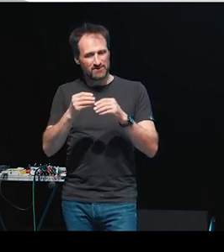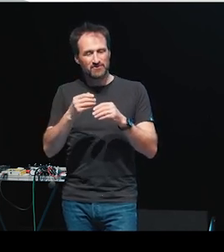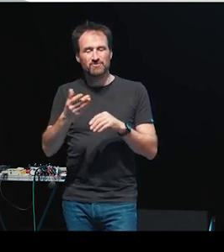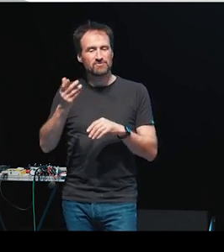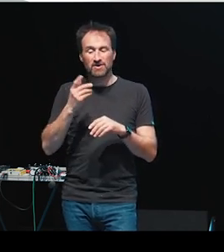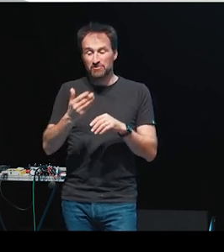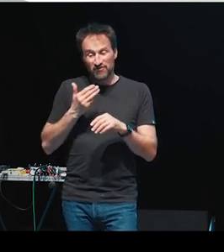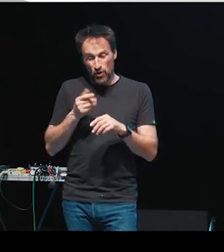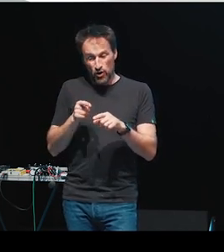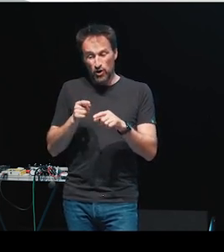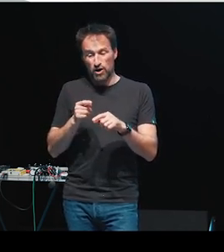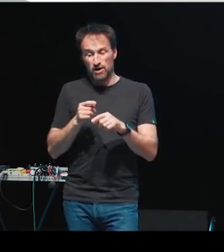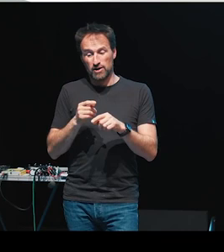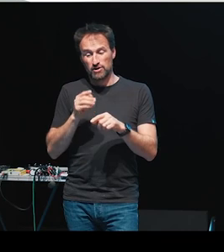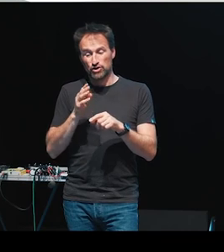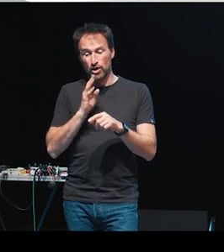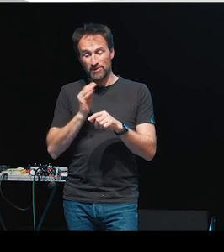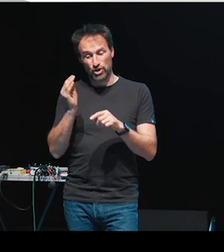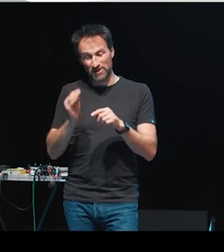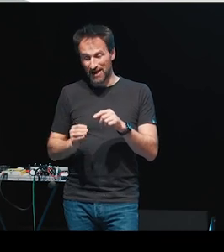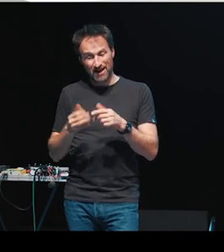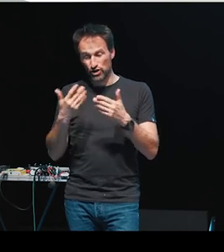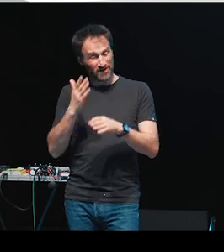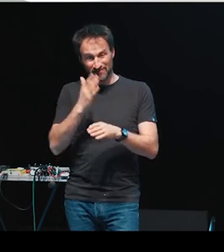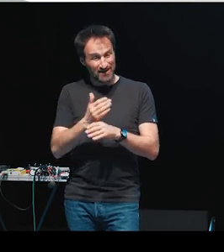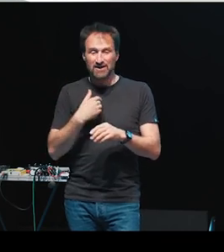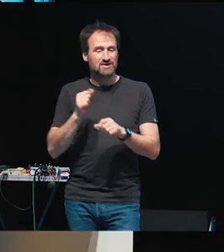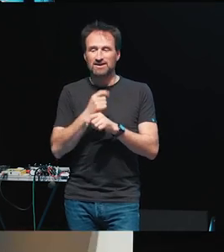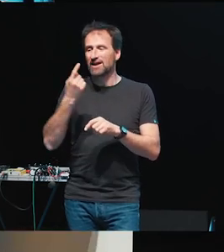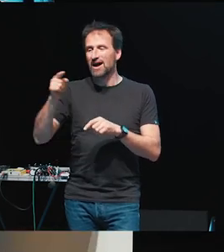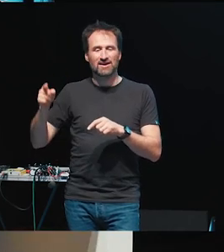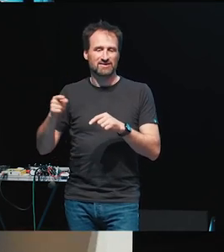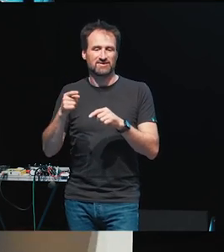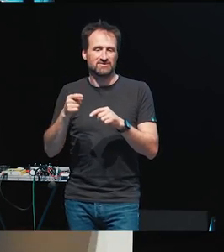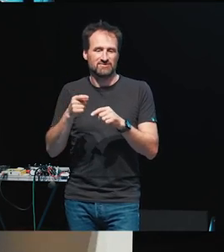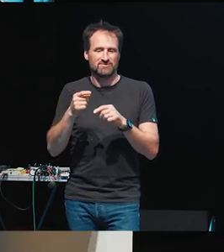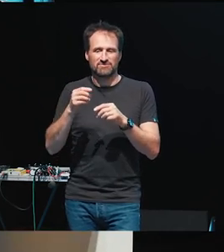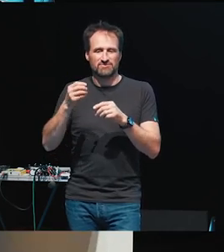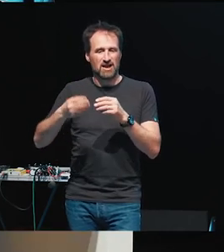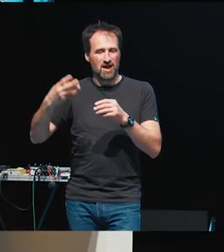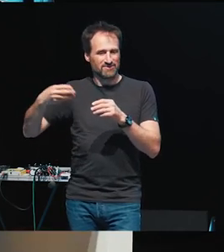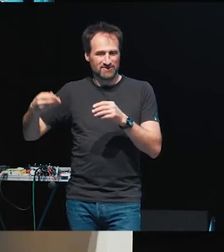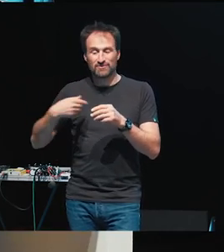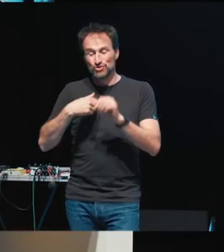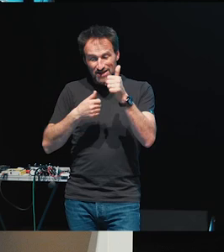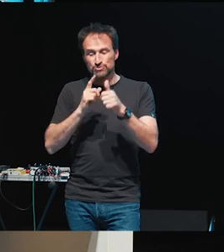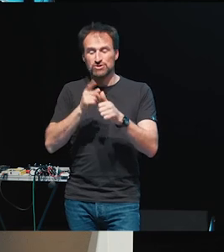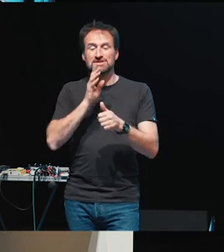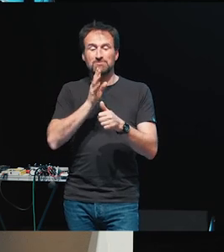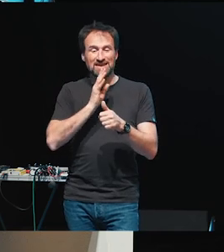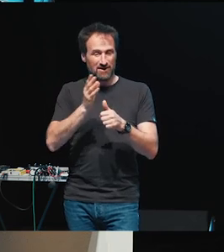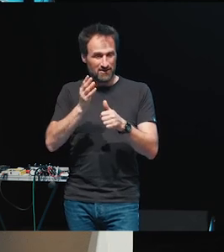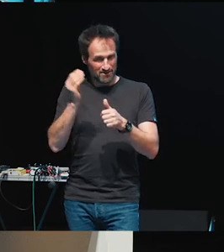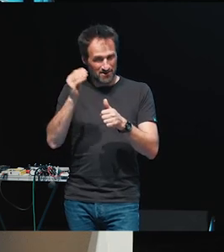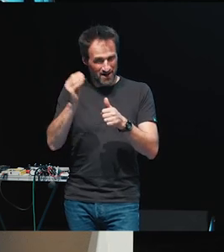server. Since we decided to only defer the comments, we do need to wait for the speakers to load before anything else can be rendered. But